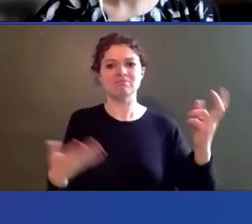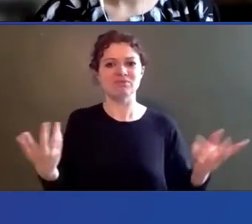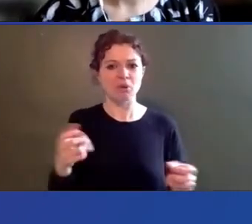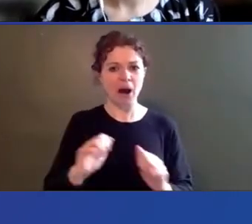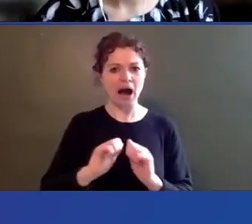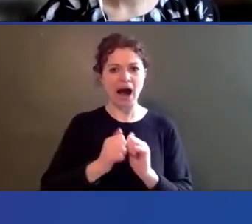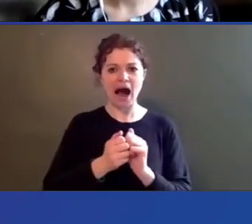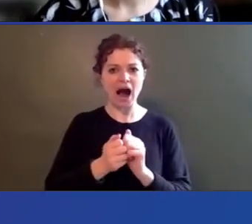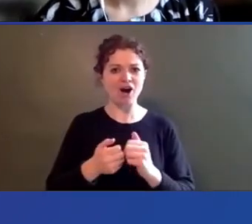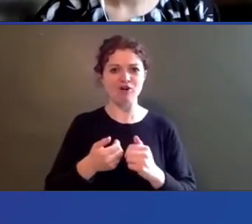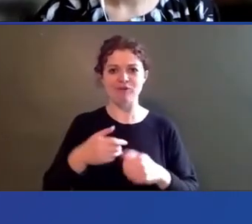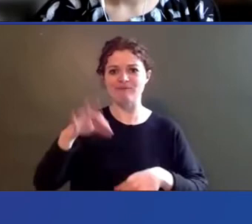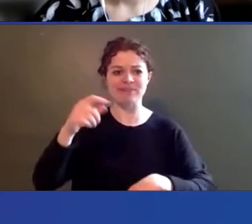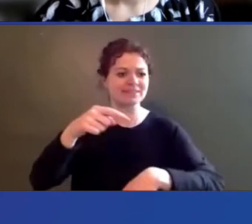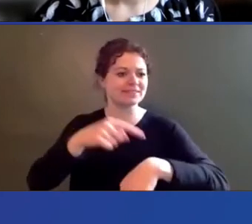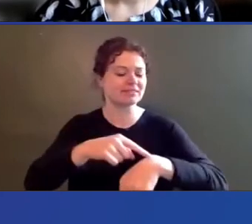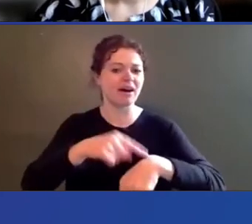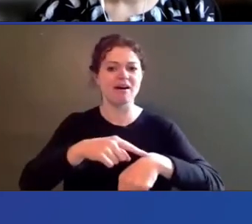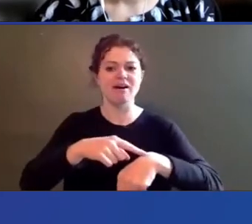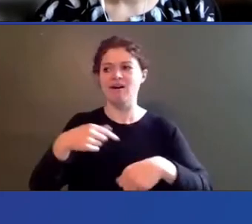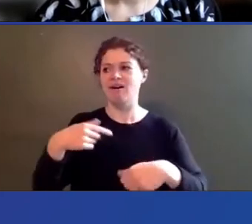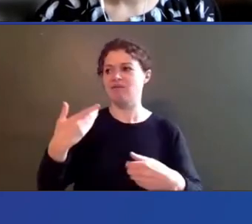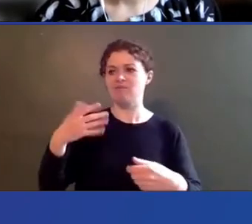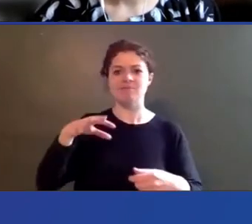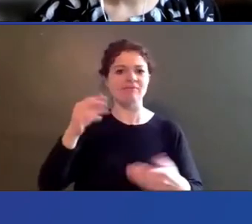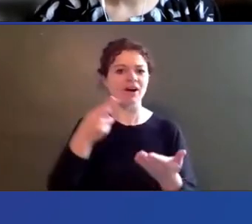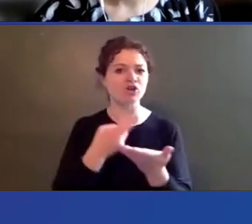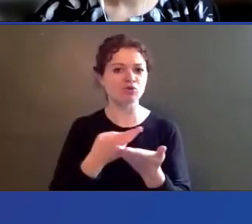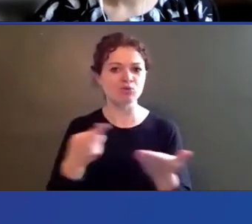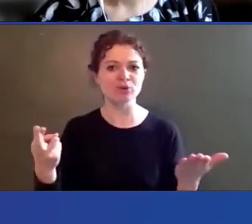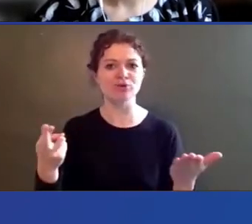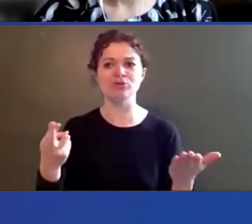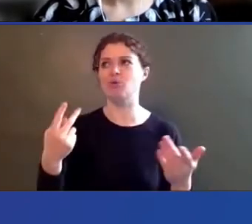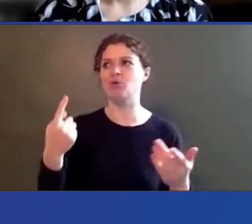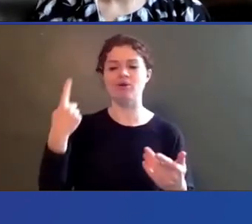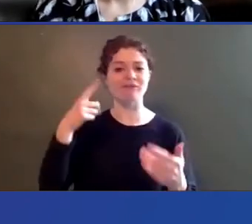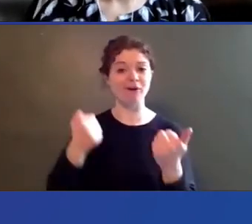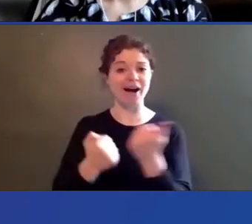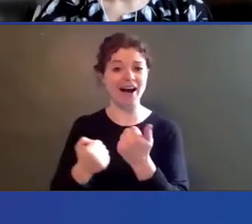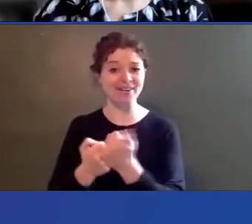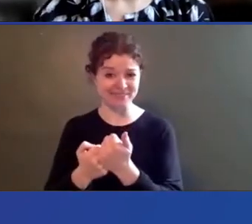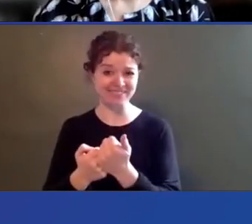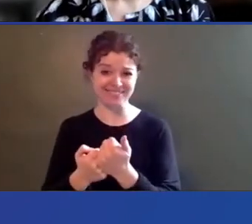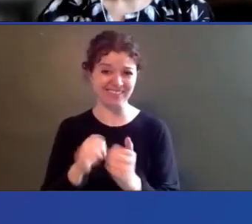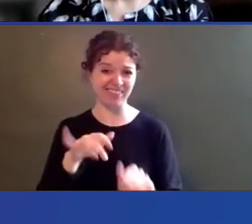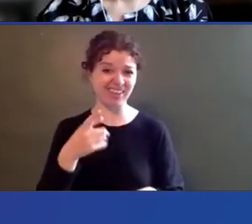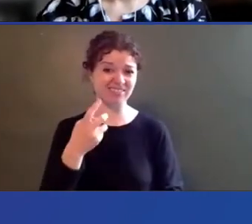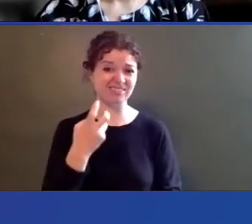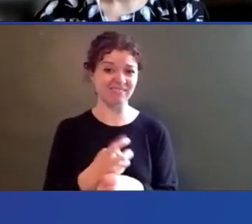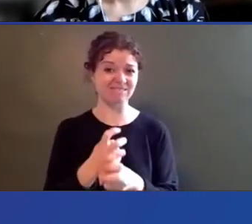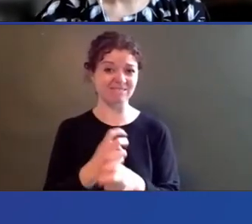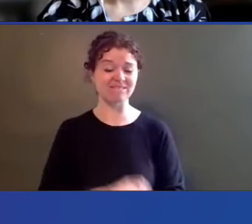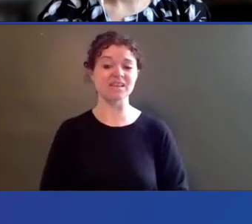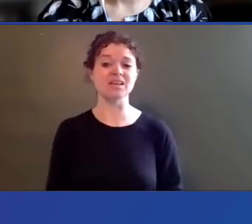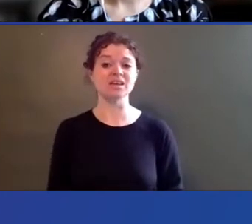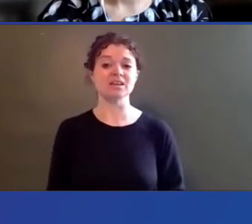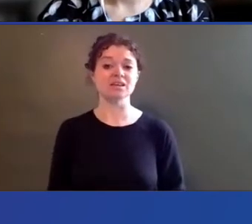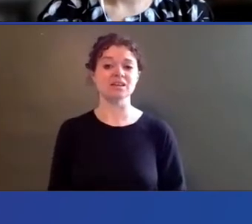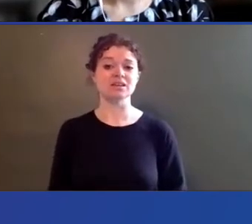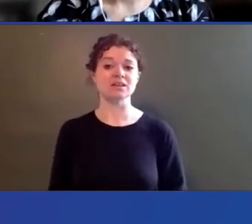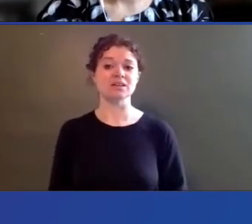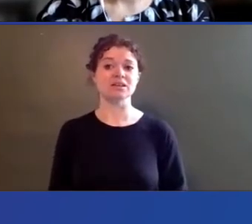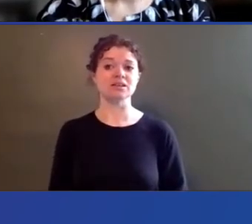time to do it. Have the resources to do any advocacy. I want to throw it out to any questions